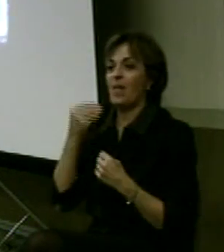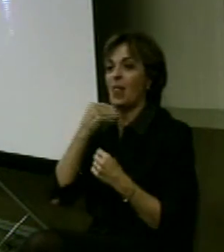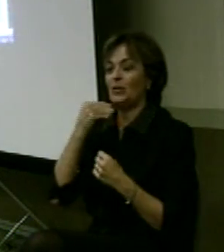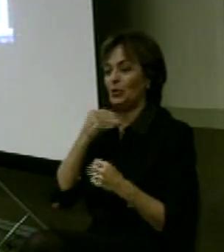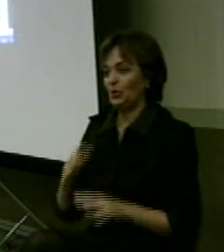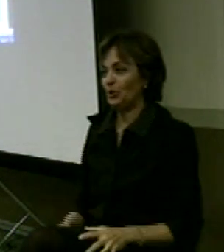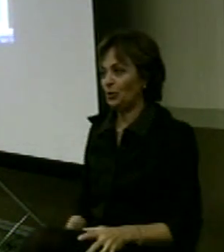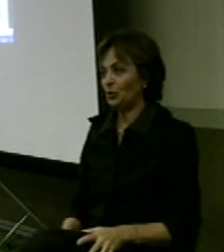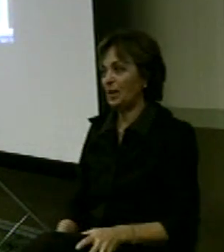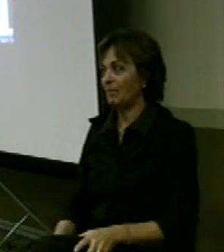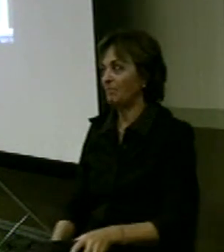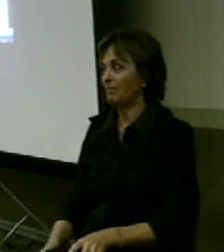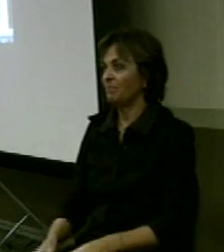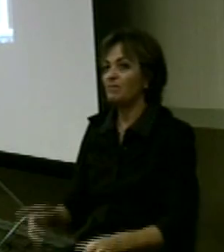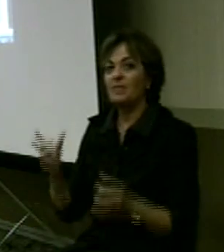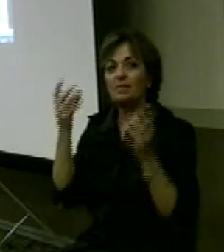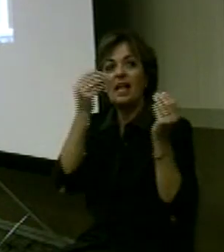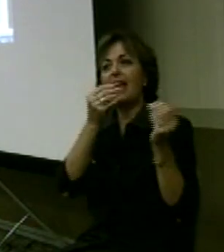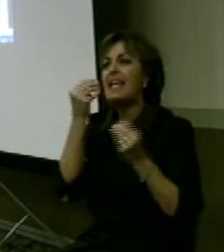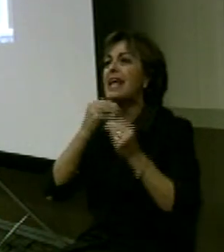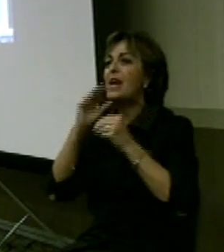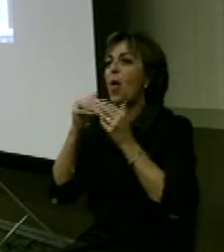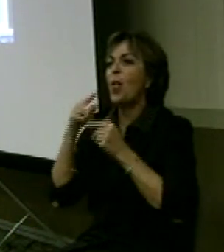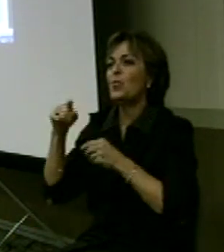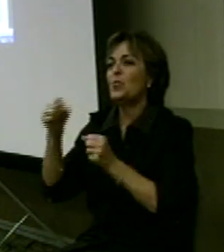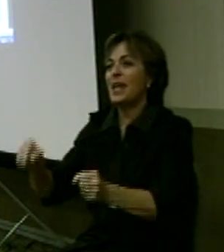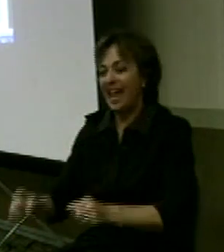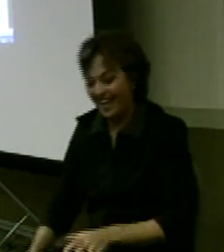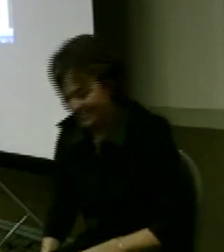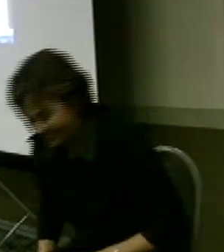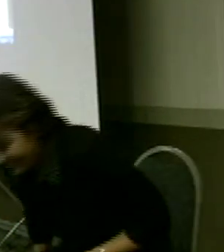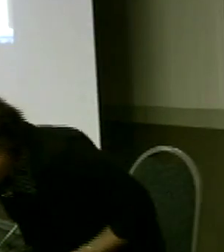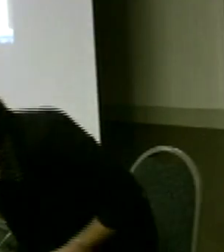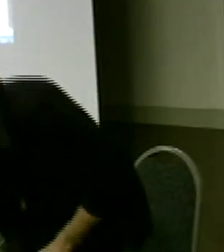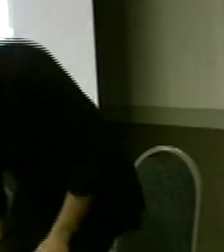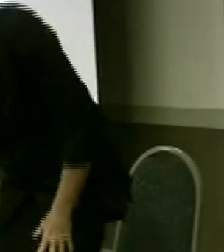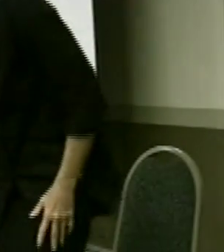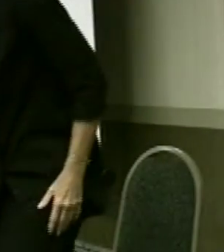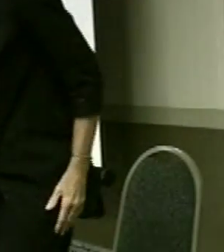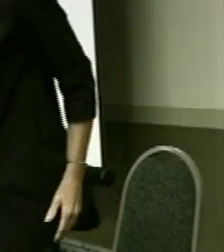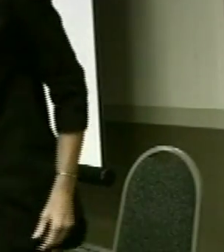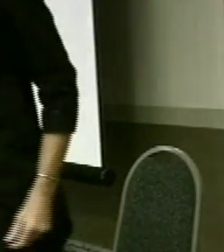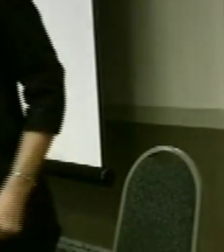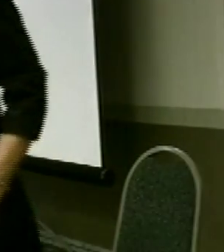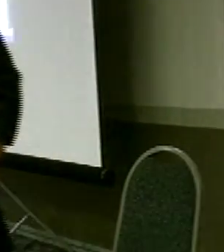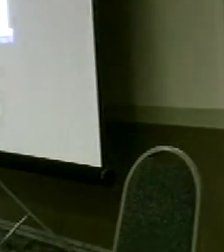break and have our lunch. Everybody outside, and eat all you can. We have plenty.